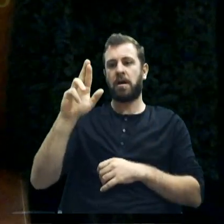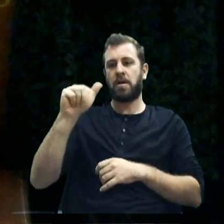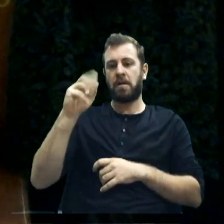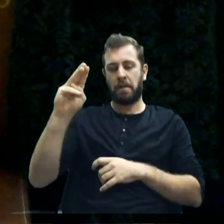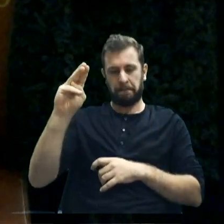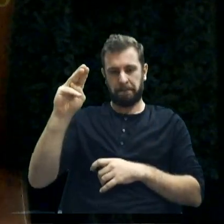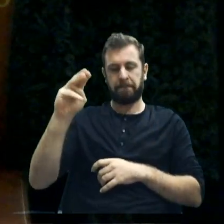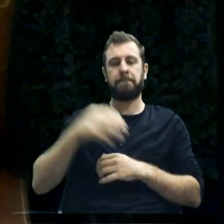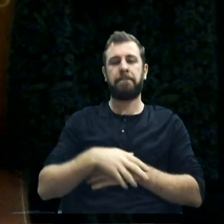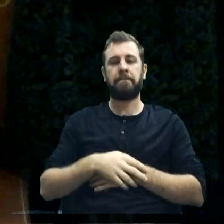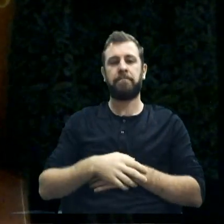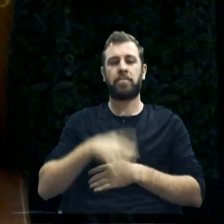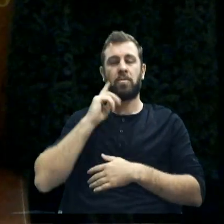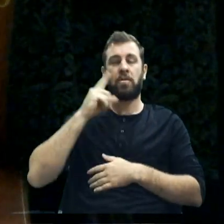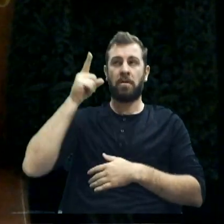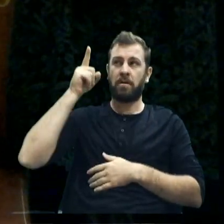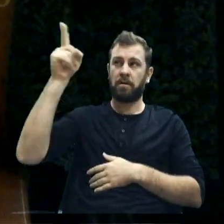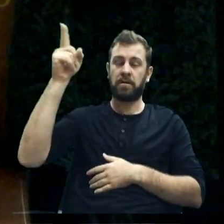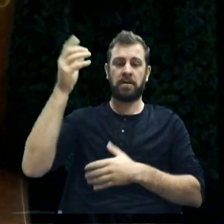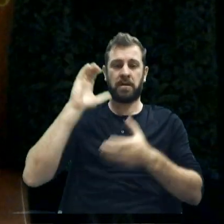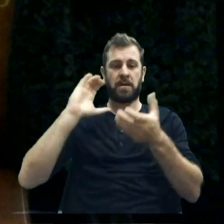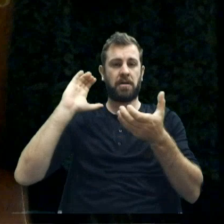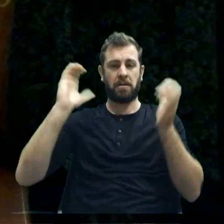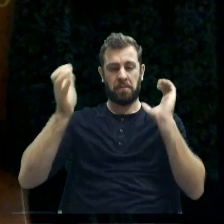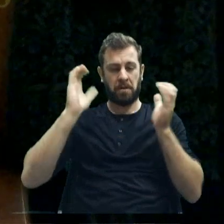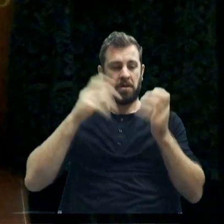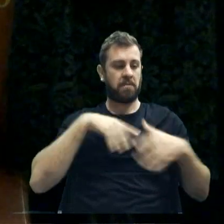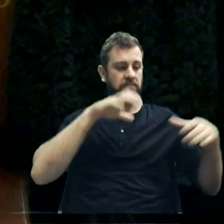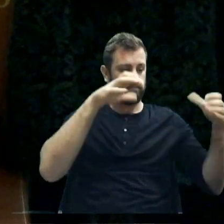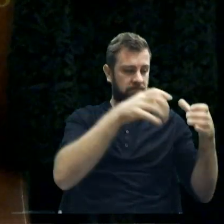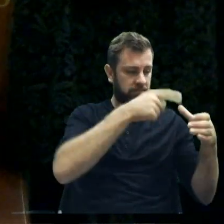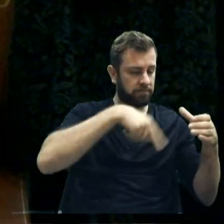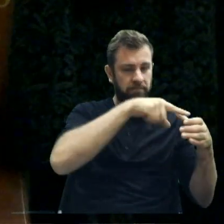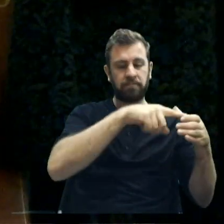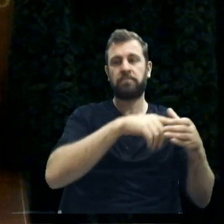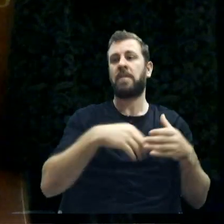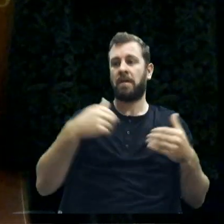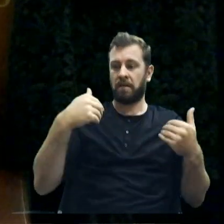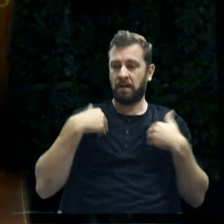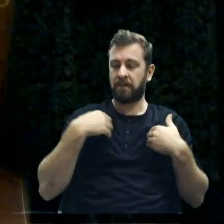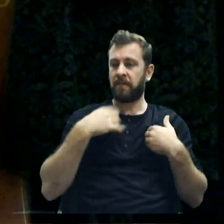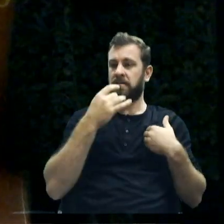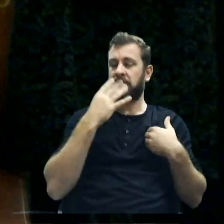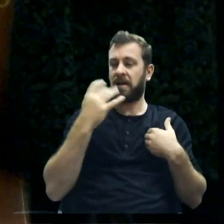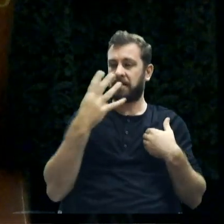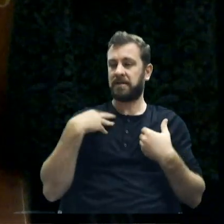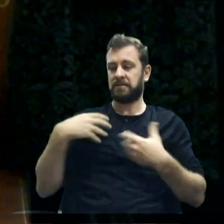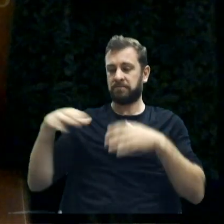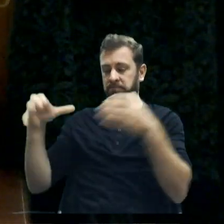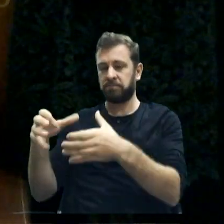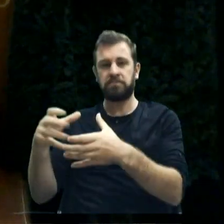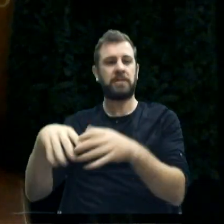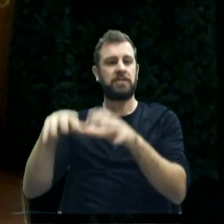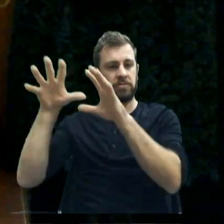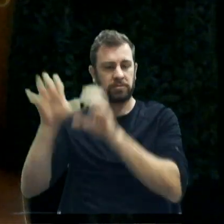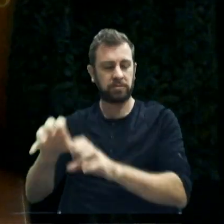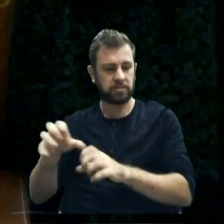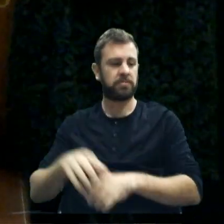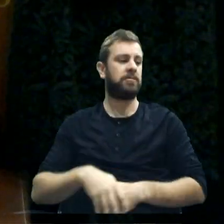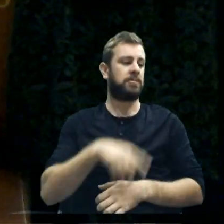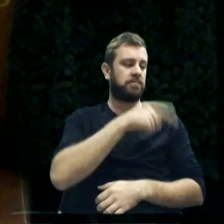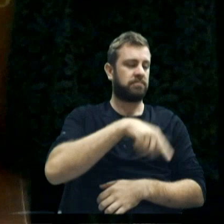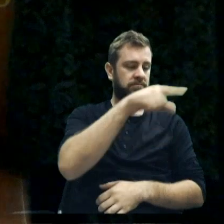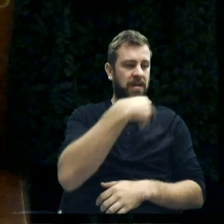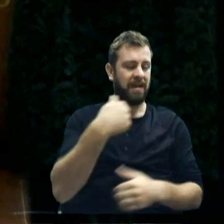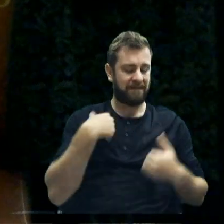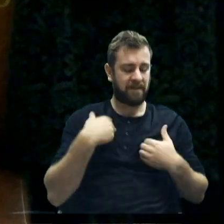wa ta'ala compares those individuals that have hayat and nur, who have light, life and light, to